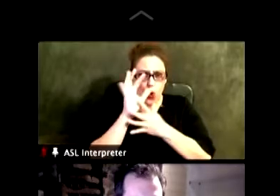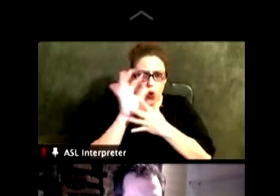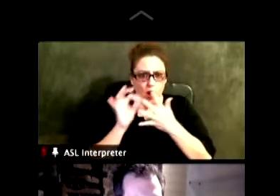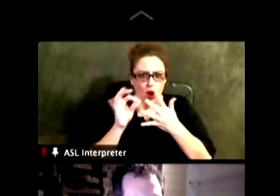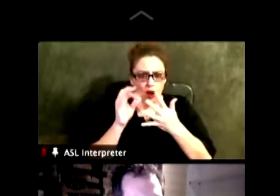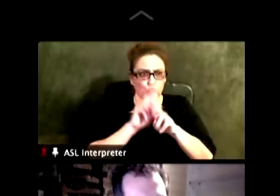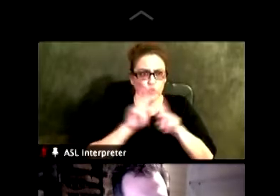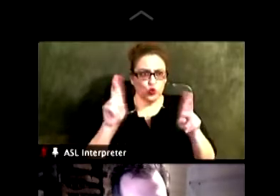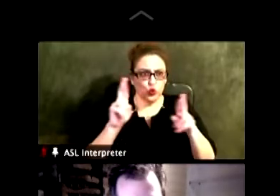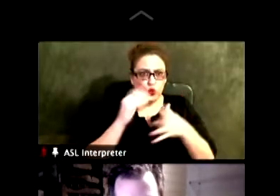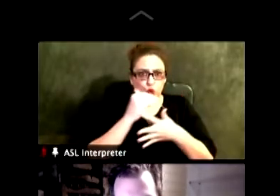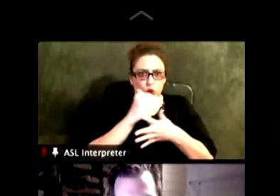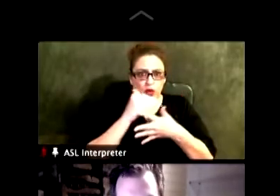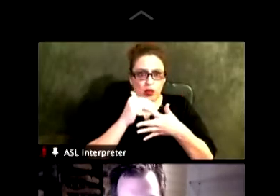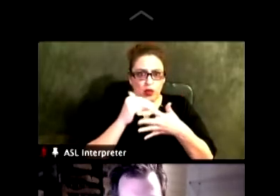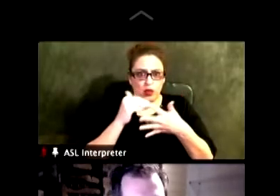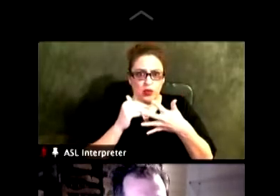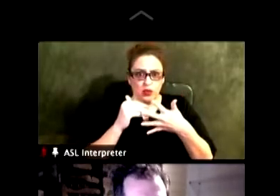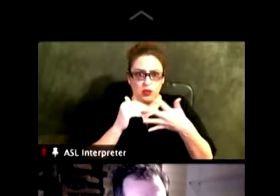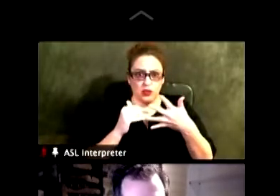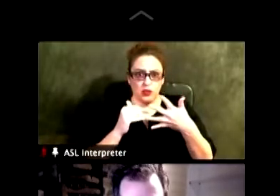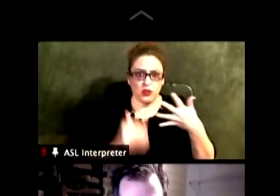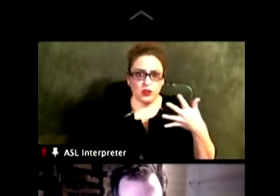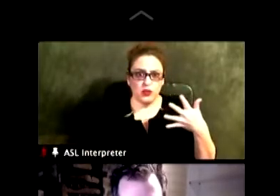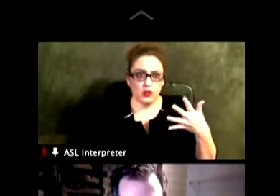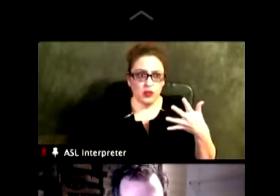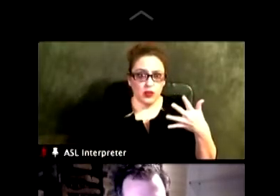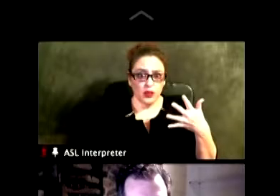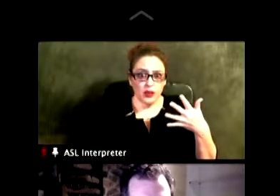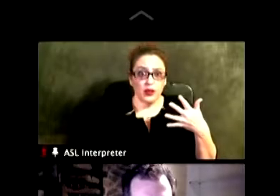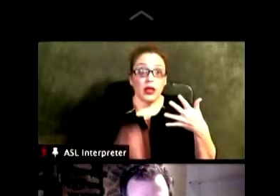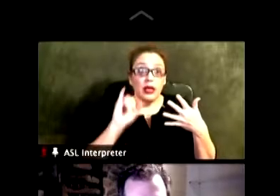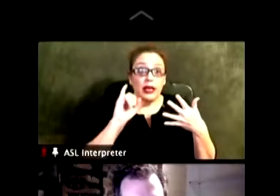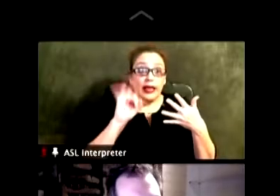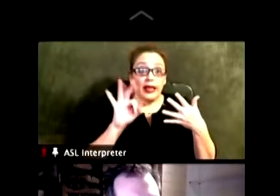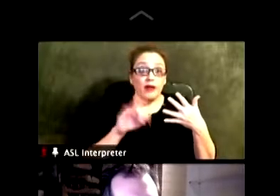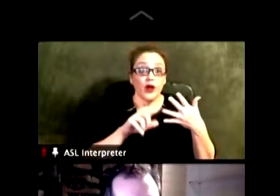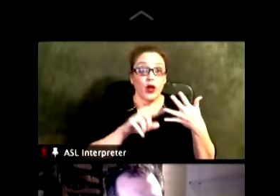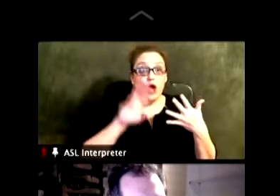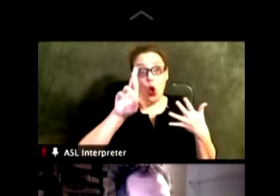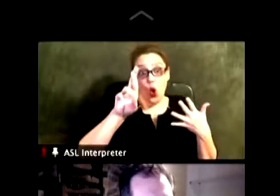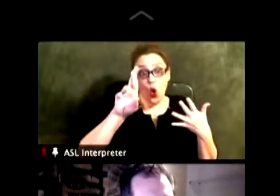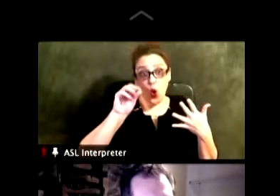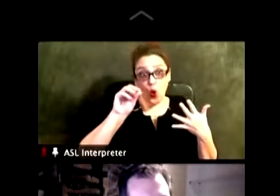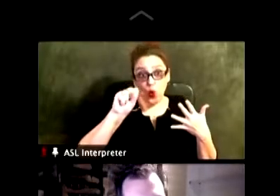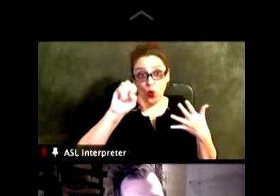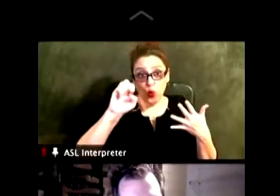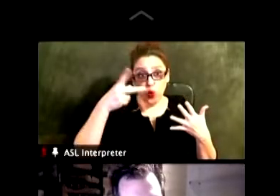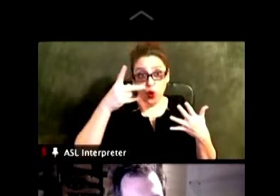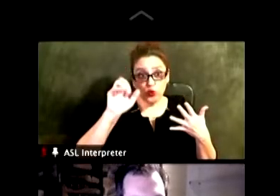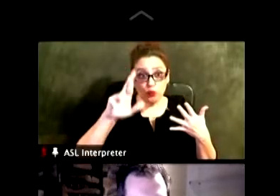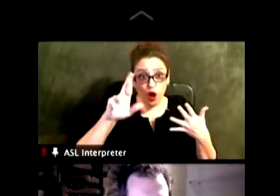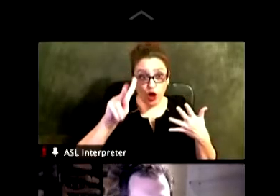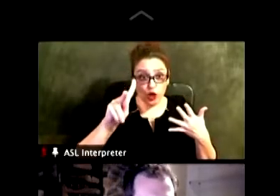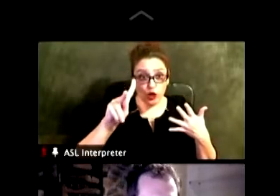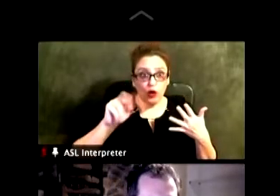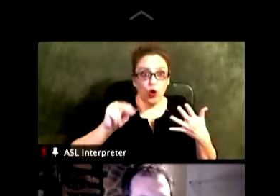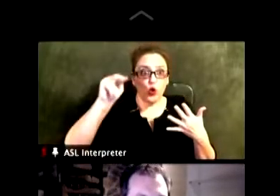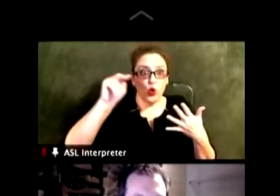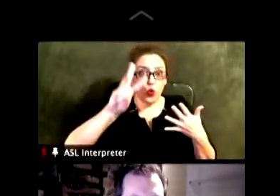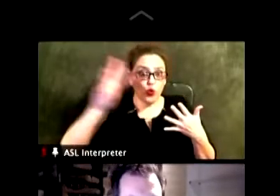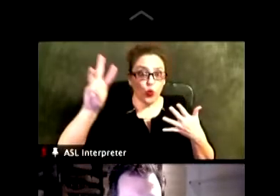get our folks to advance to that question. If you are in Rose Park or the Northwest Quadrant and are on the phone, press one. That's